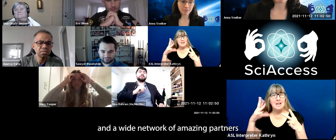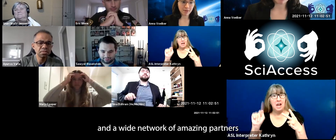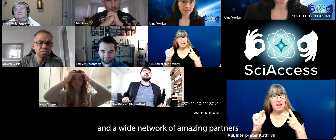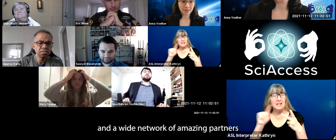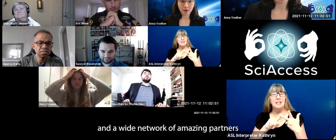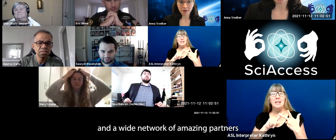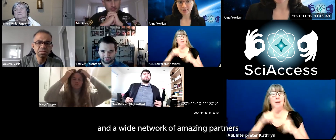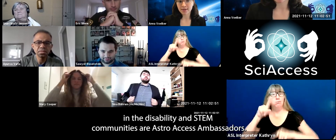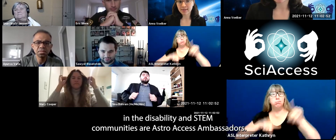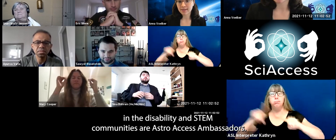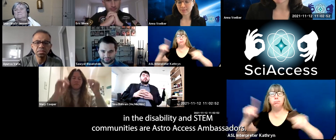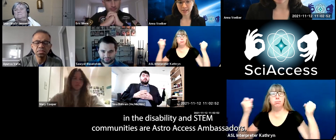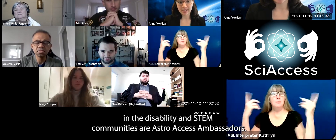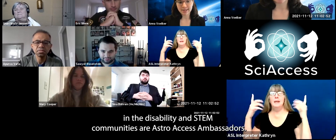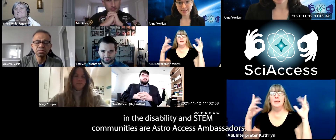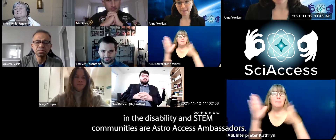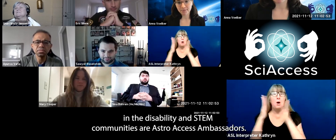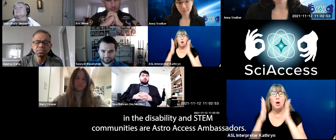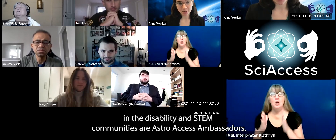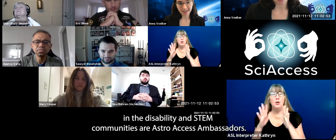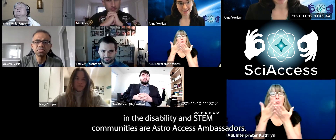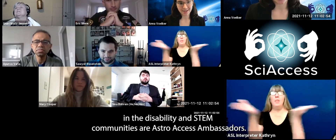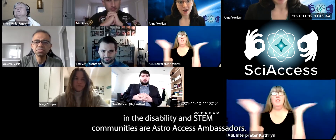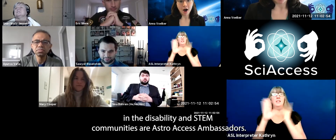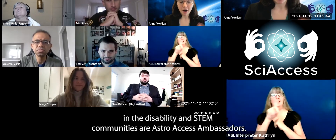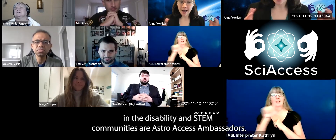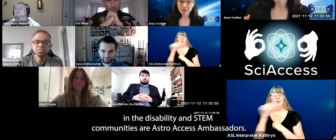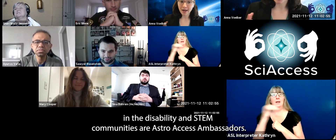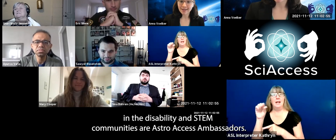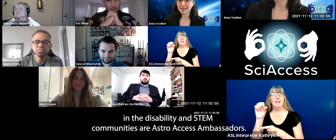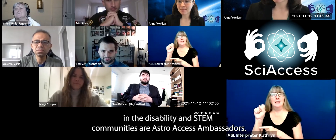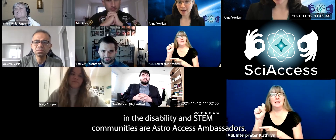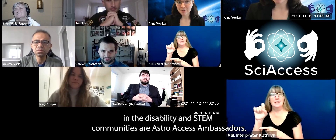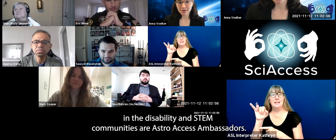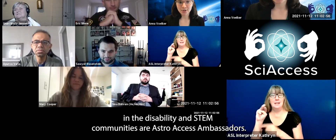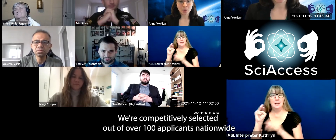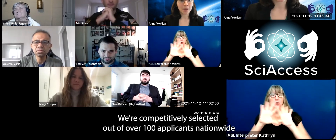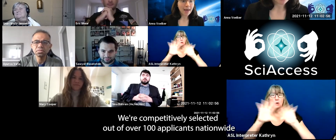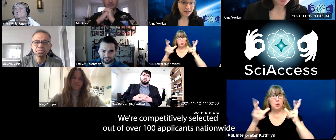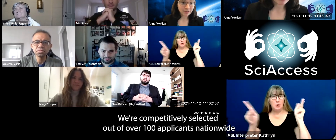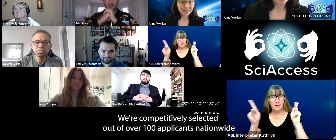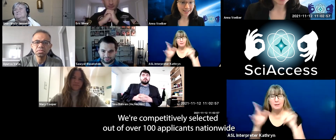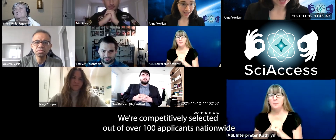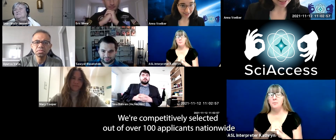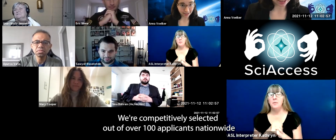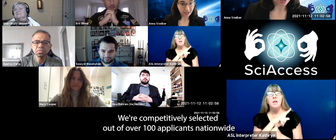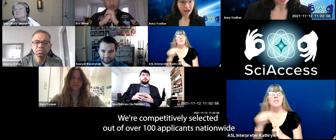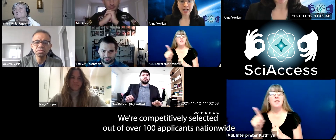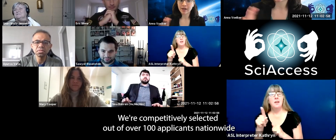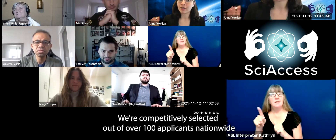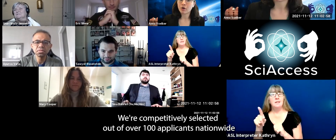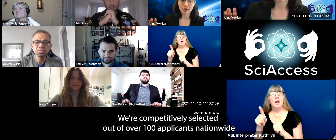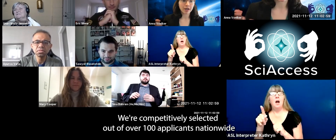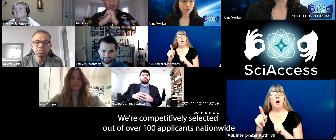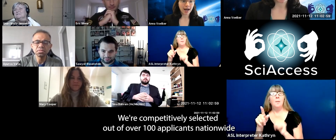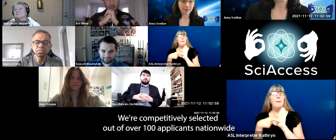of amazing partners in the disability and STEM communities. Our AstroAccess ambassadors were competitively selected out